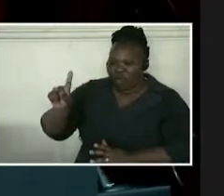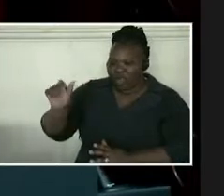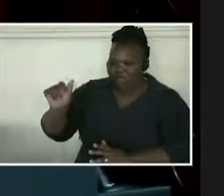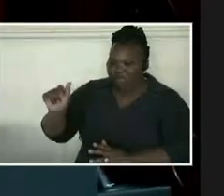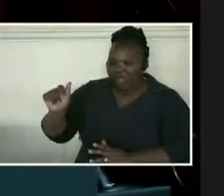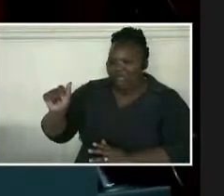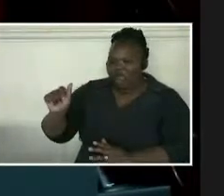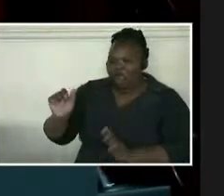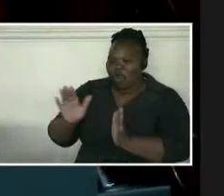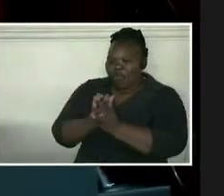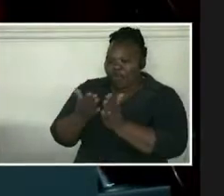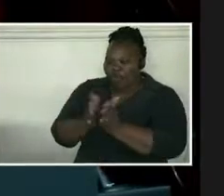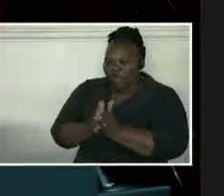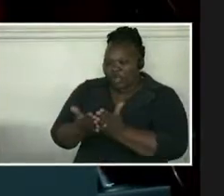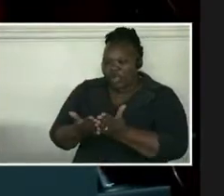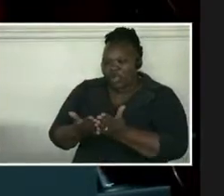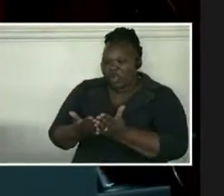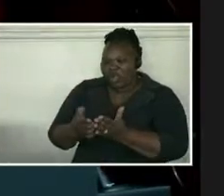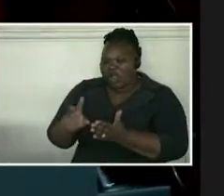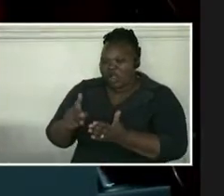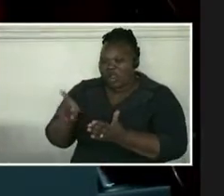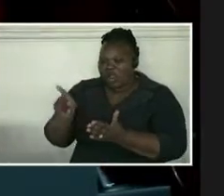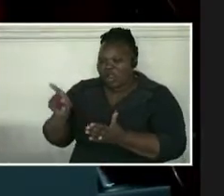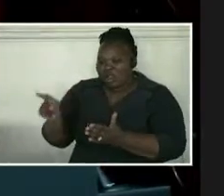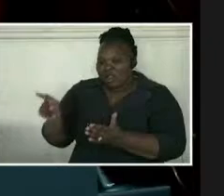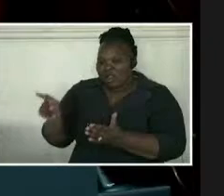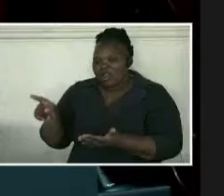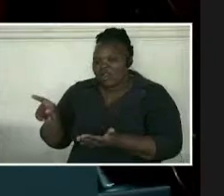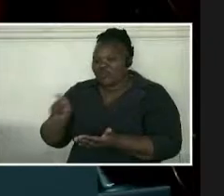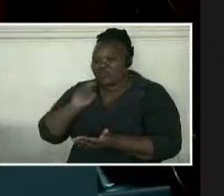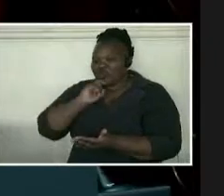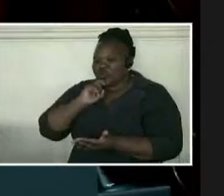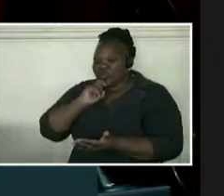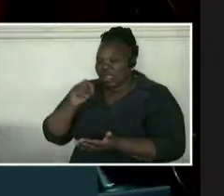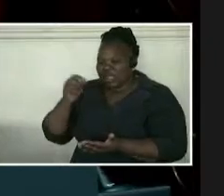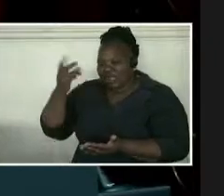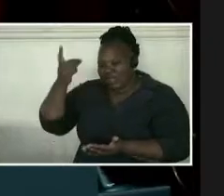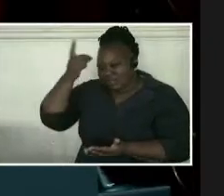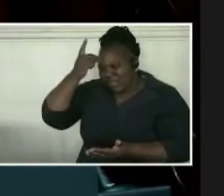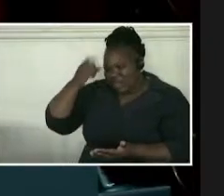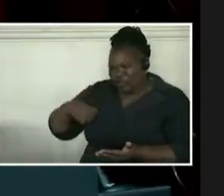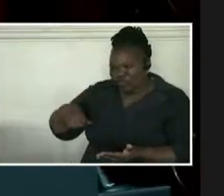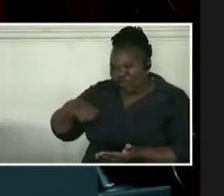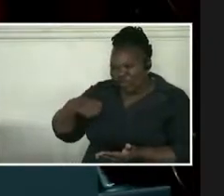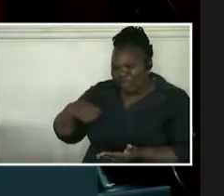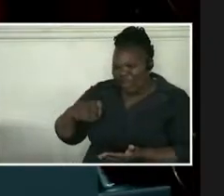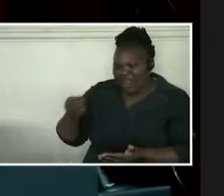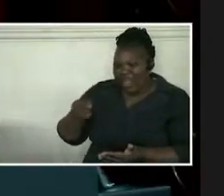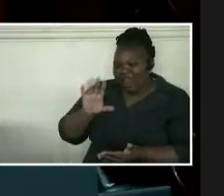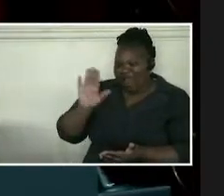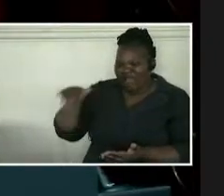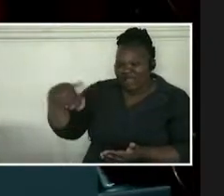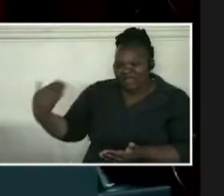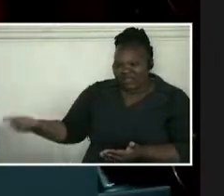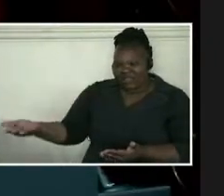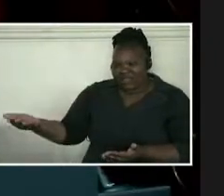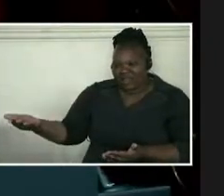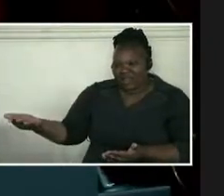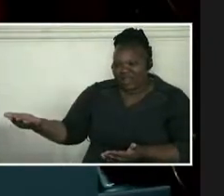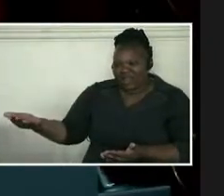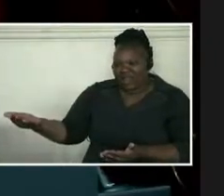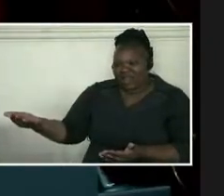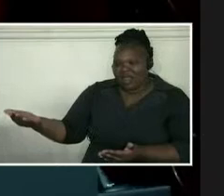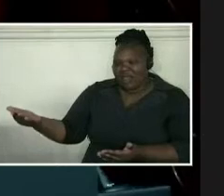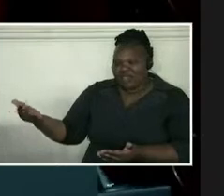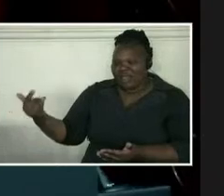bookshop and option books were red flagged by the etiquette municipality when awarded a tender subsequently the tender was